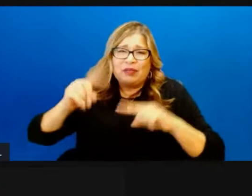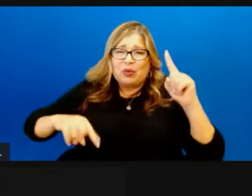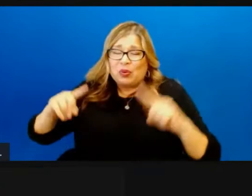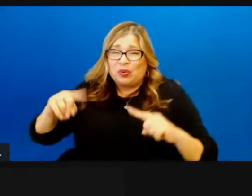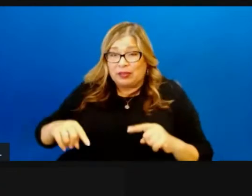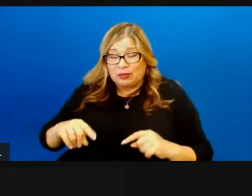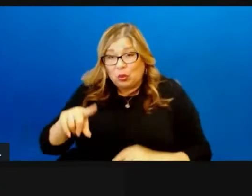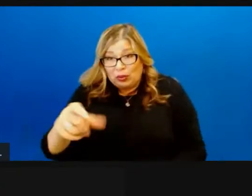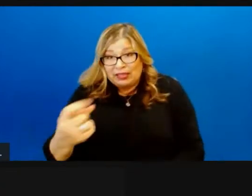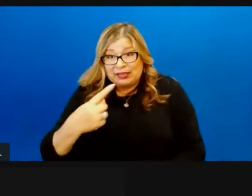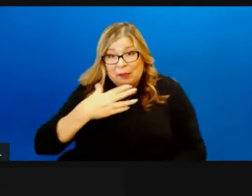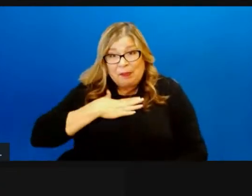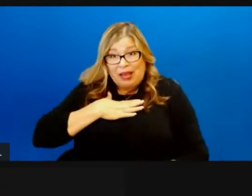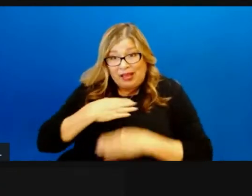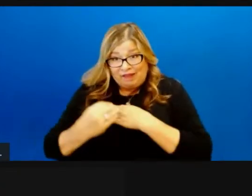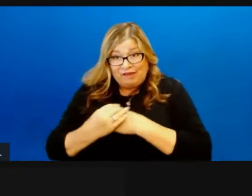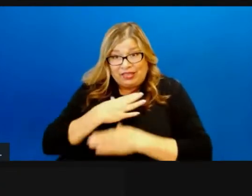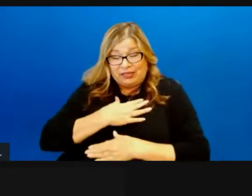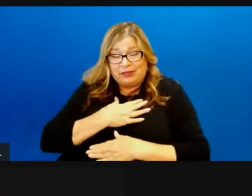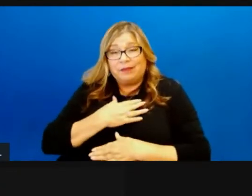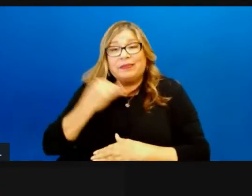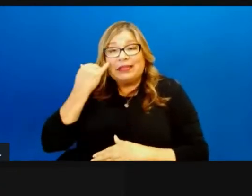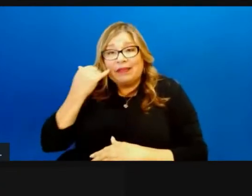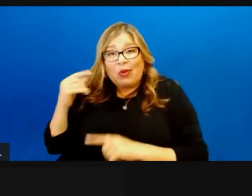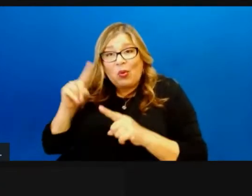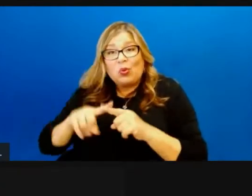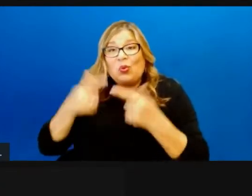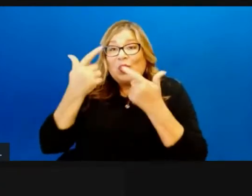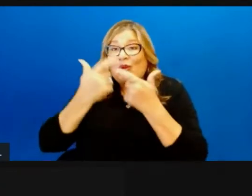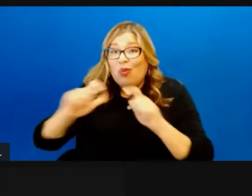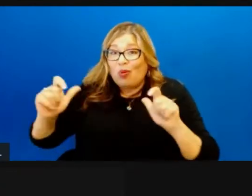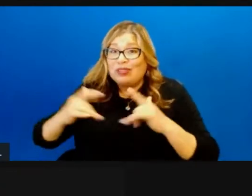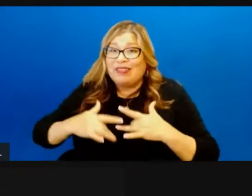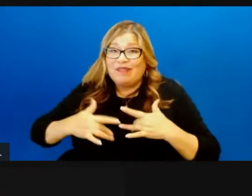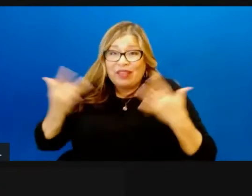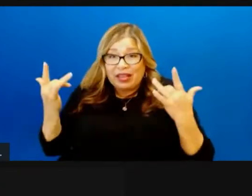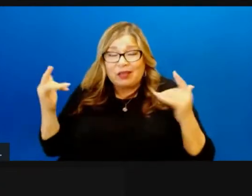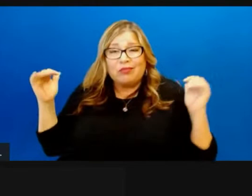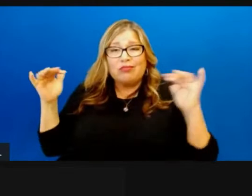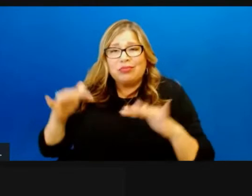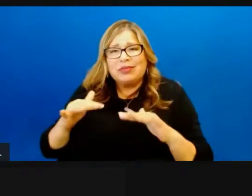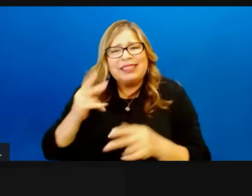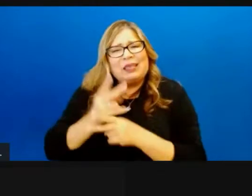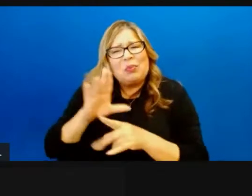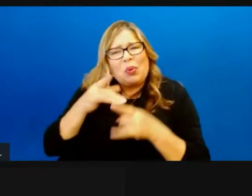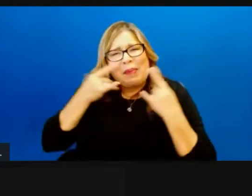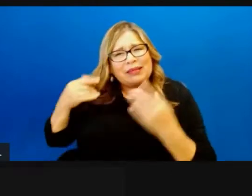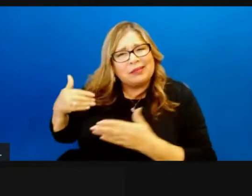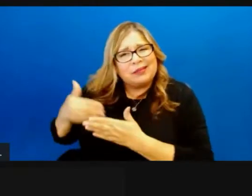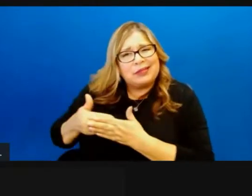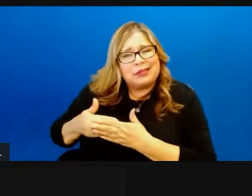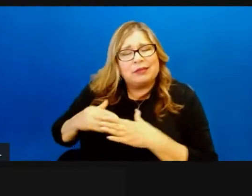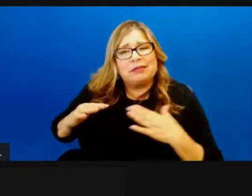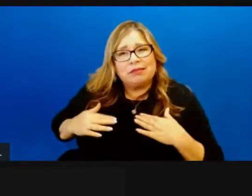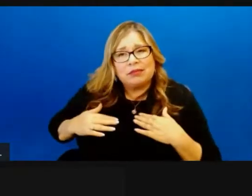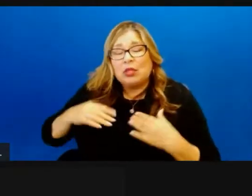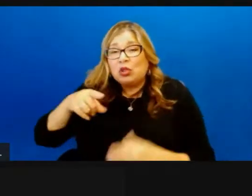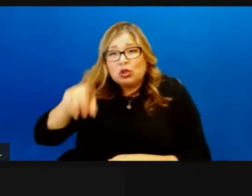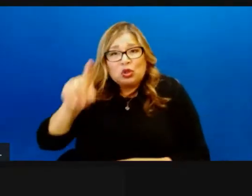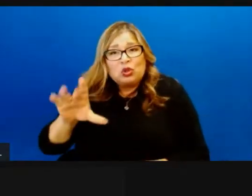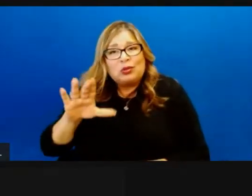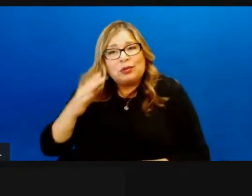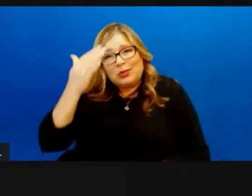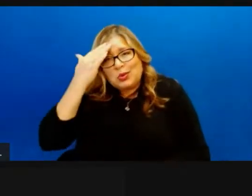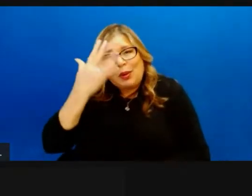a large scale event, keep your mask near you, know and get vaccinated, and try to be in a group when you know others